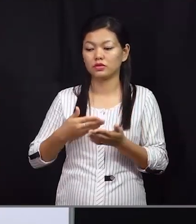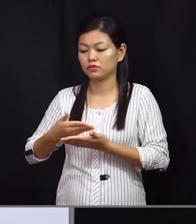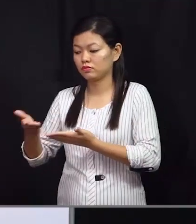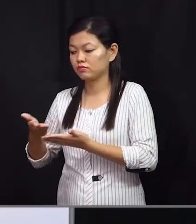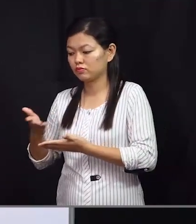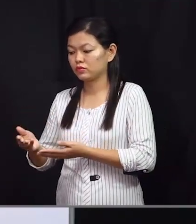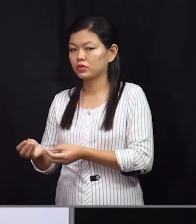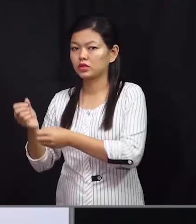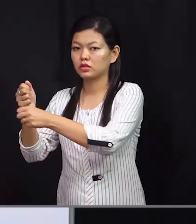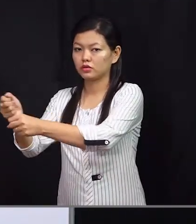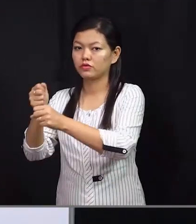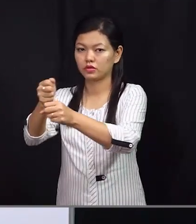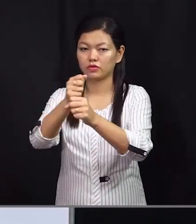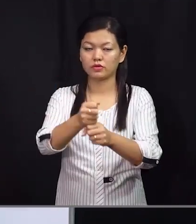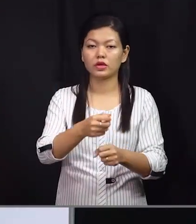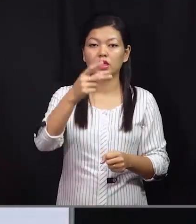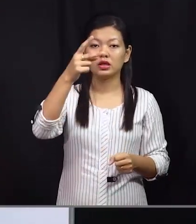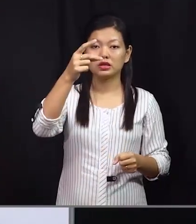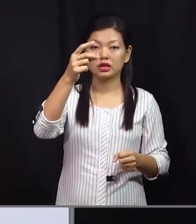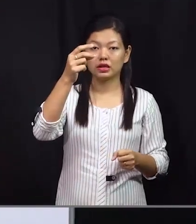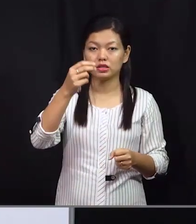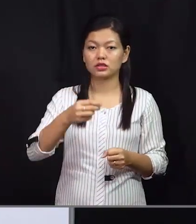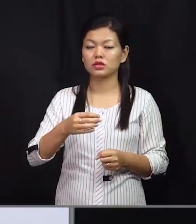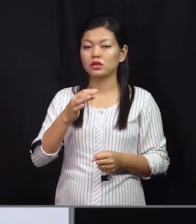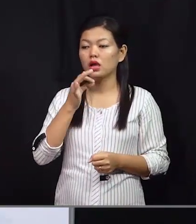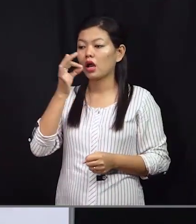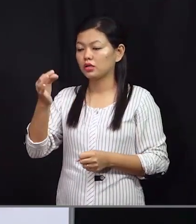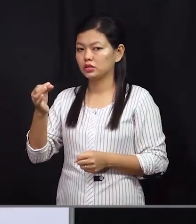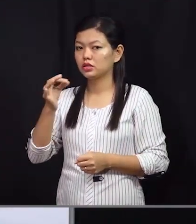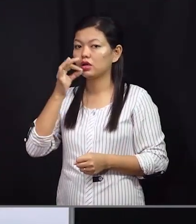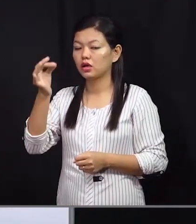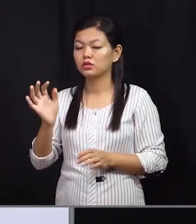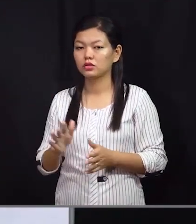is, it is an agreement. There is always an agreement between the employer and the employee regarding,